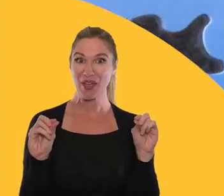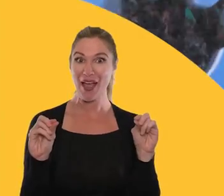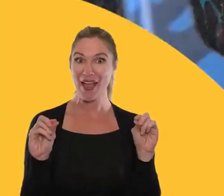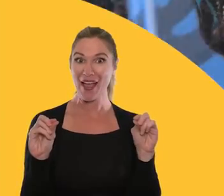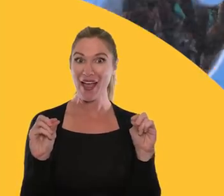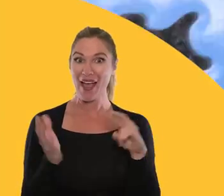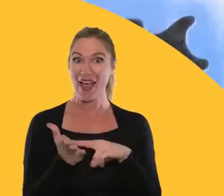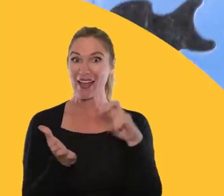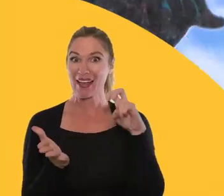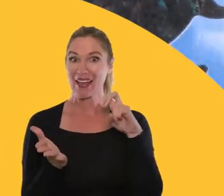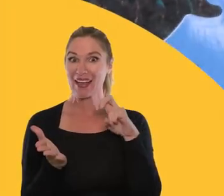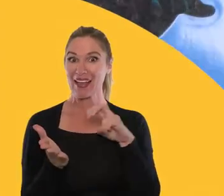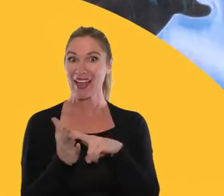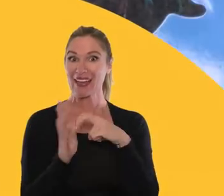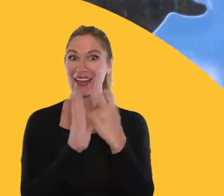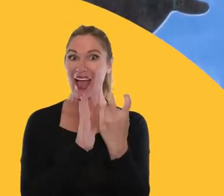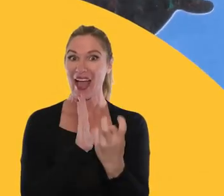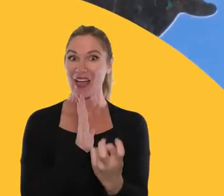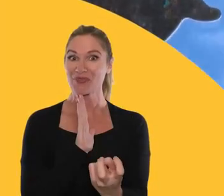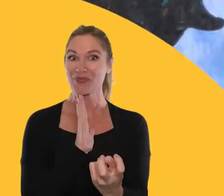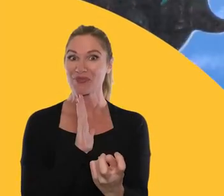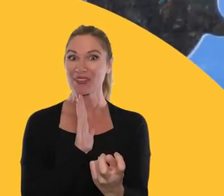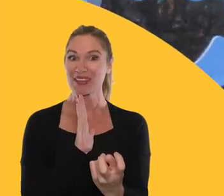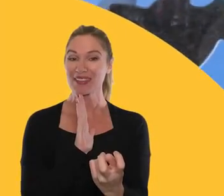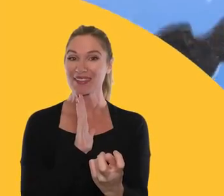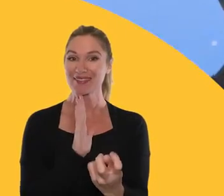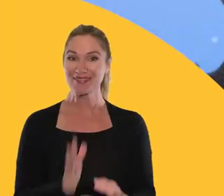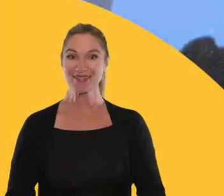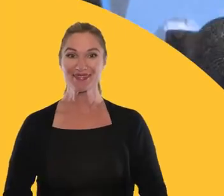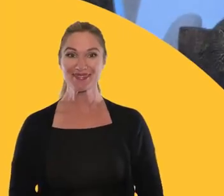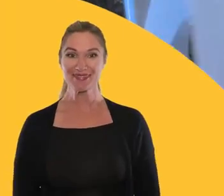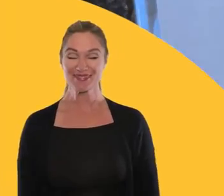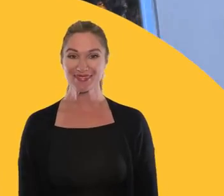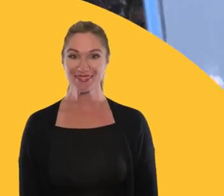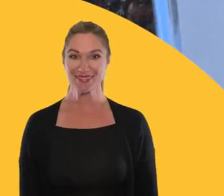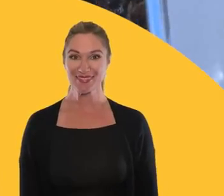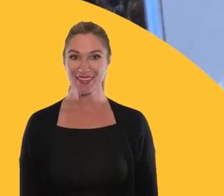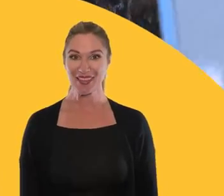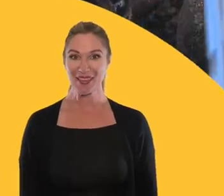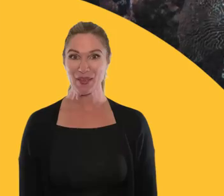do, do, do, do, do. Jump and dive.